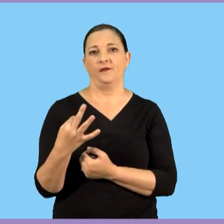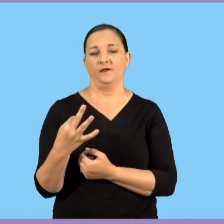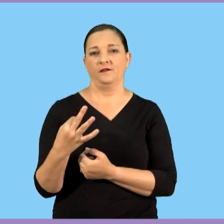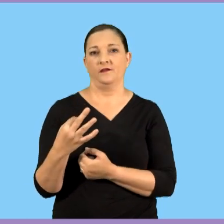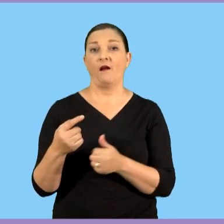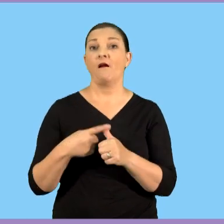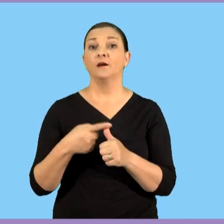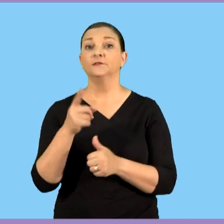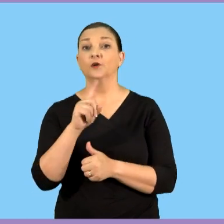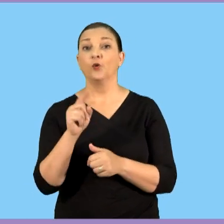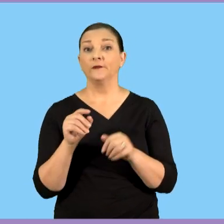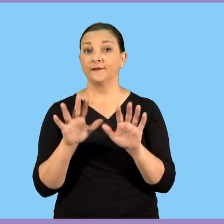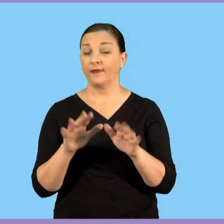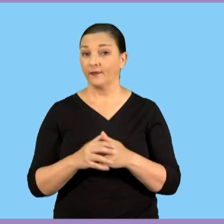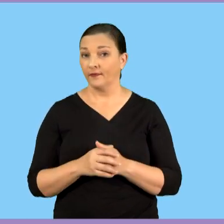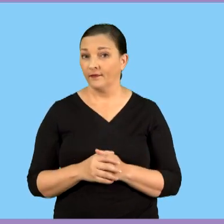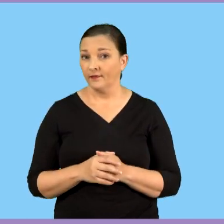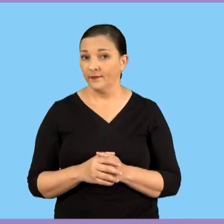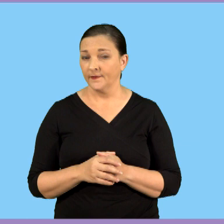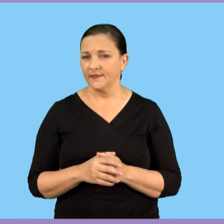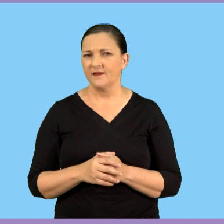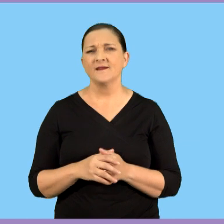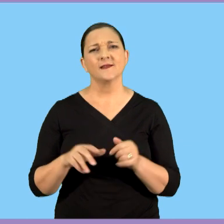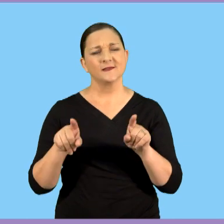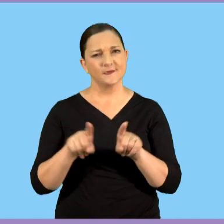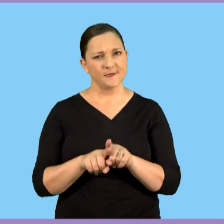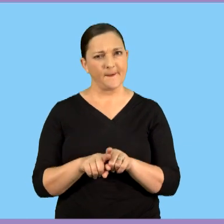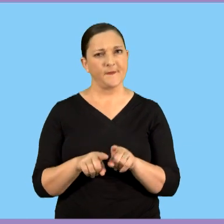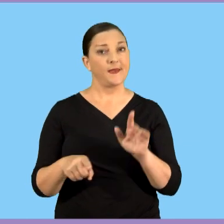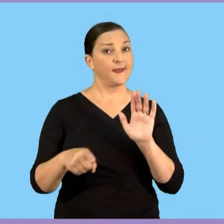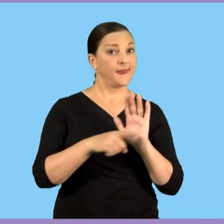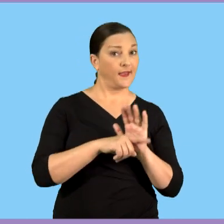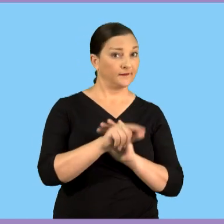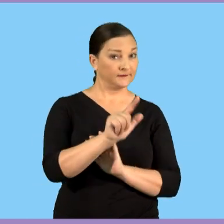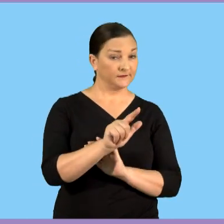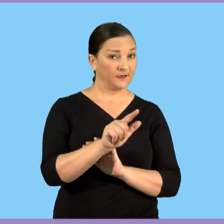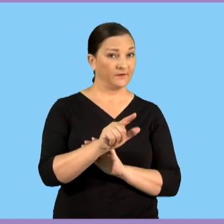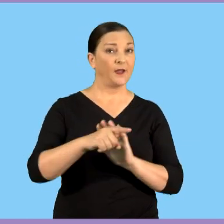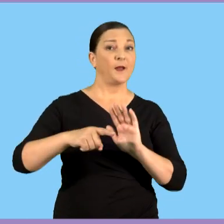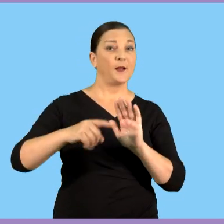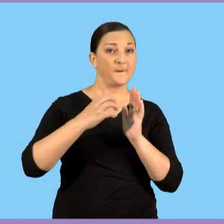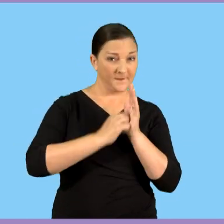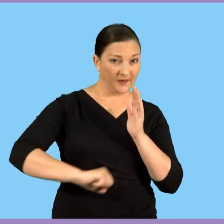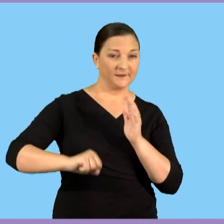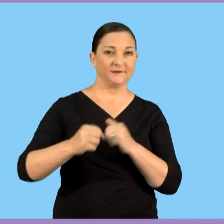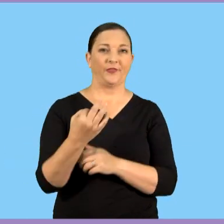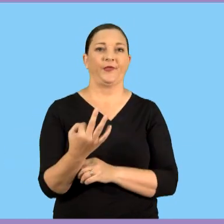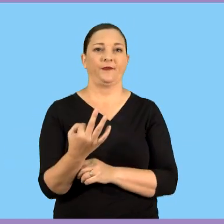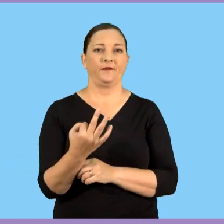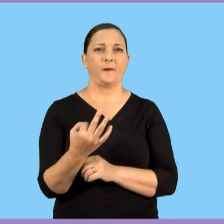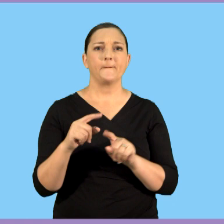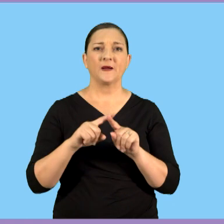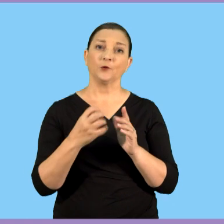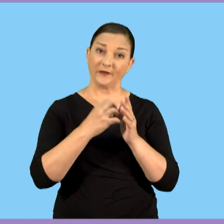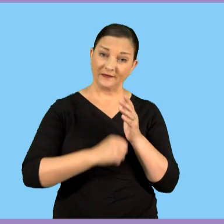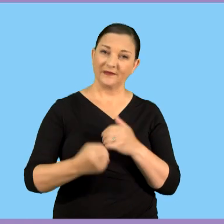answer there is 10. The same is when we have a negative 7 minus a 3. So we are subtracting